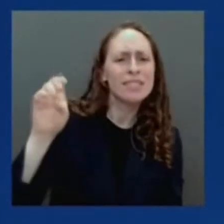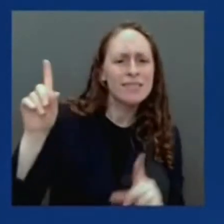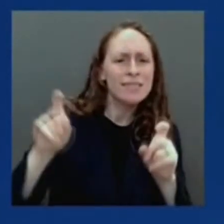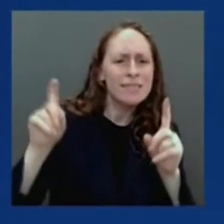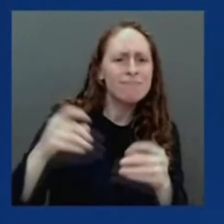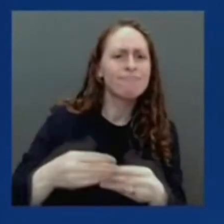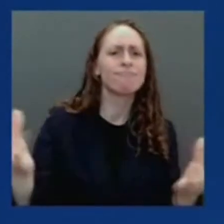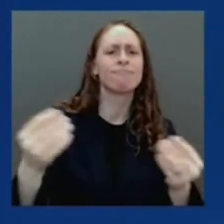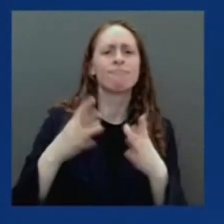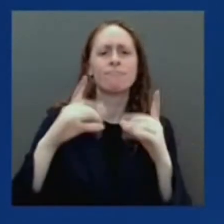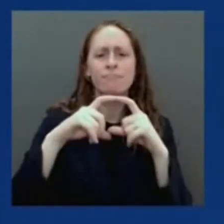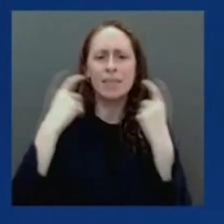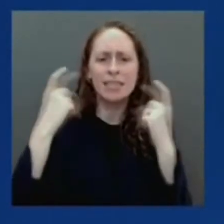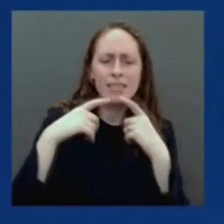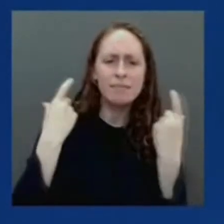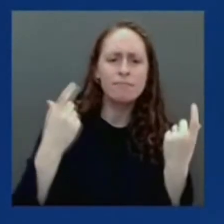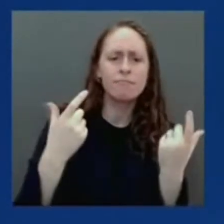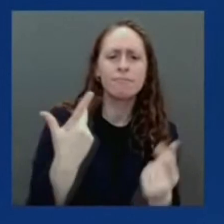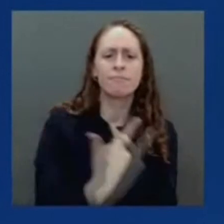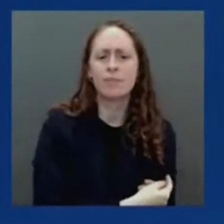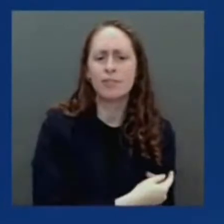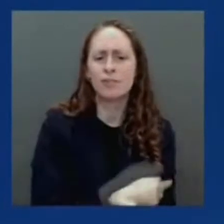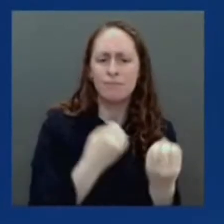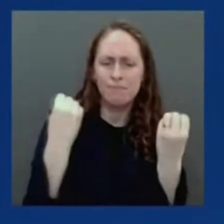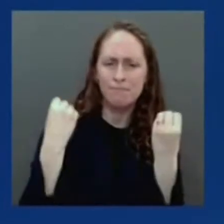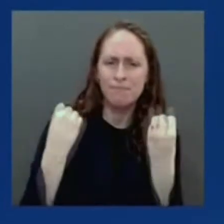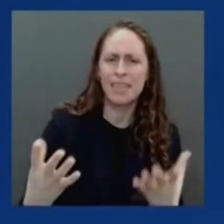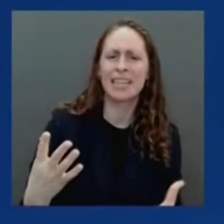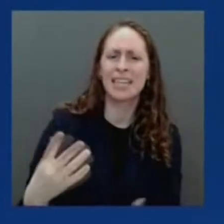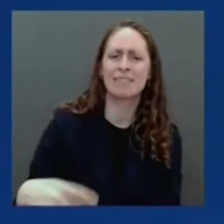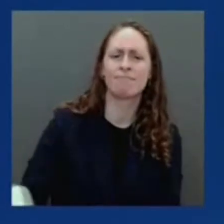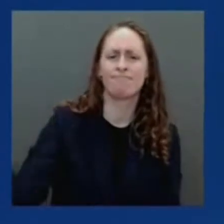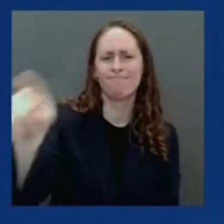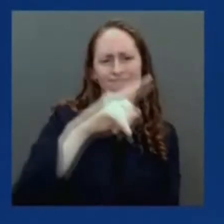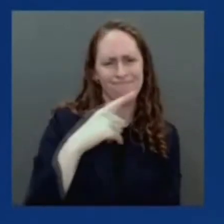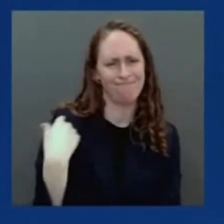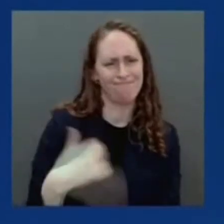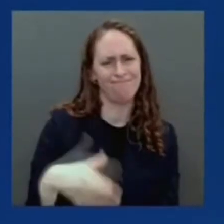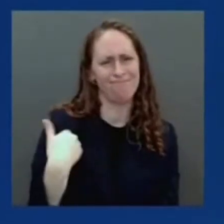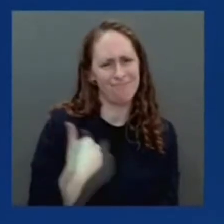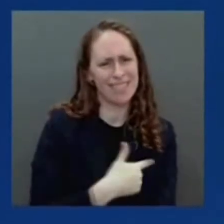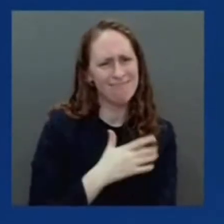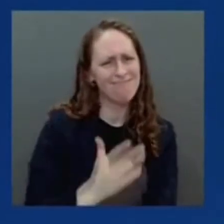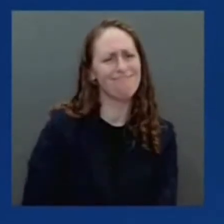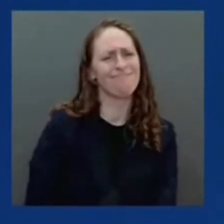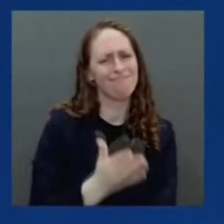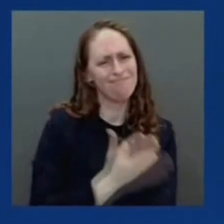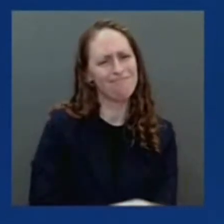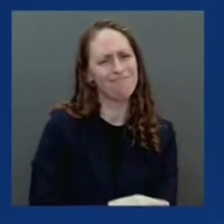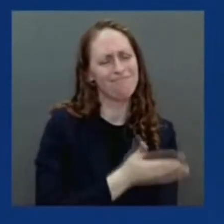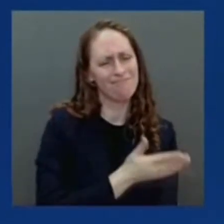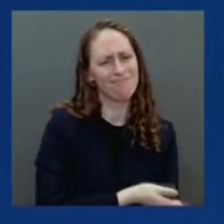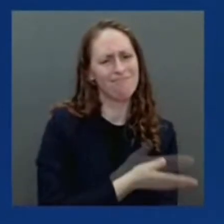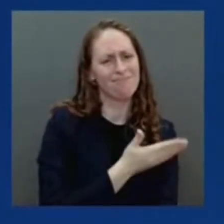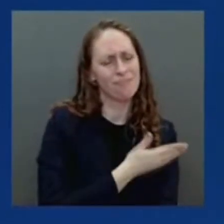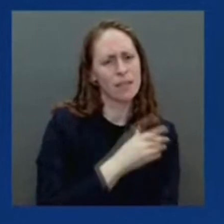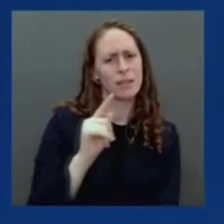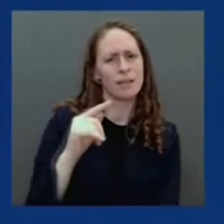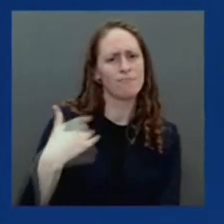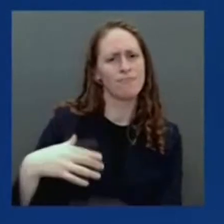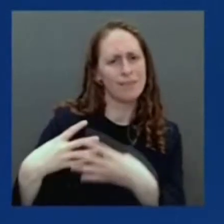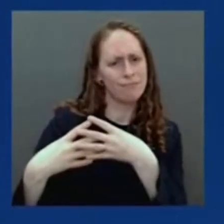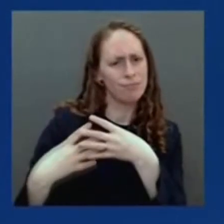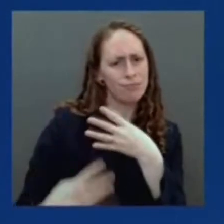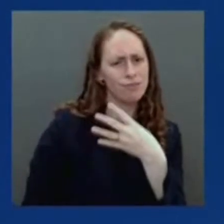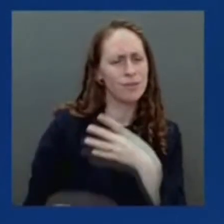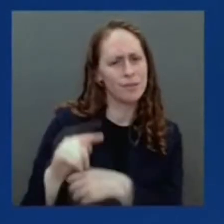the last year and the tools we now have certainly allow us to get closer to a time when